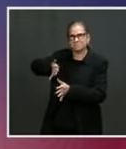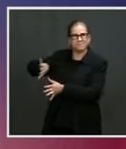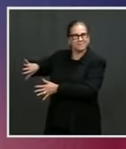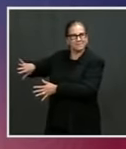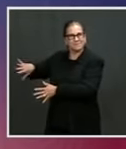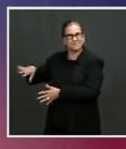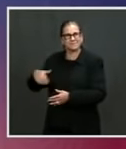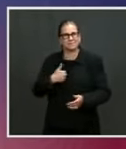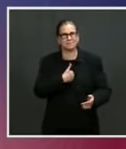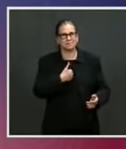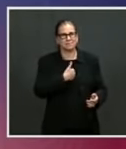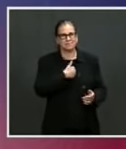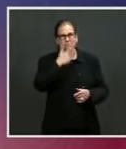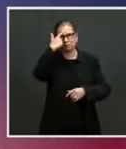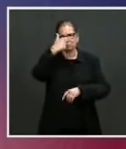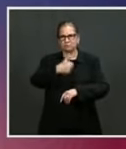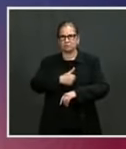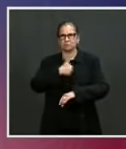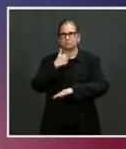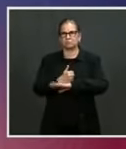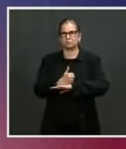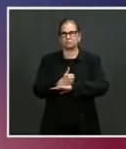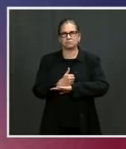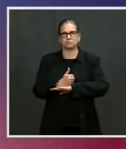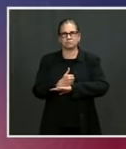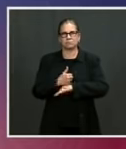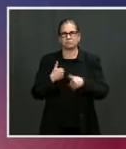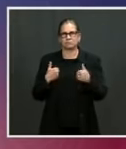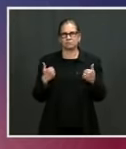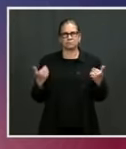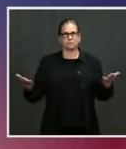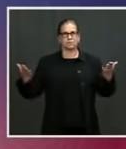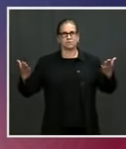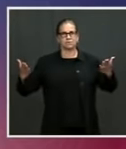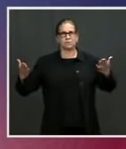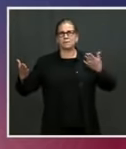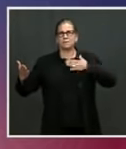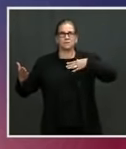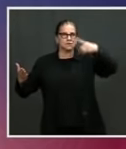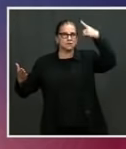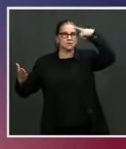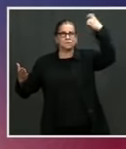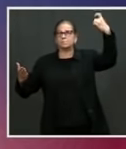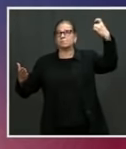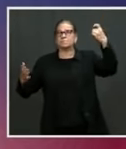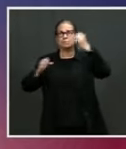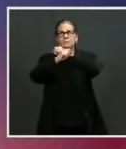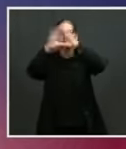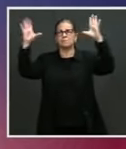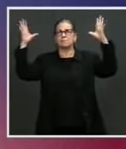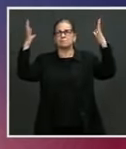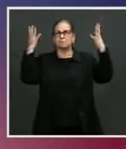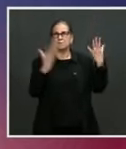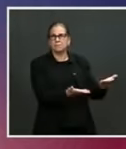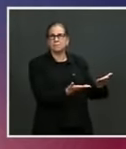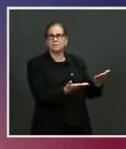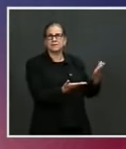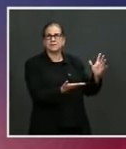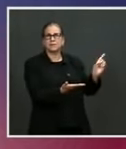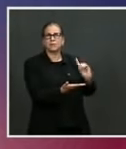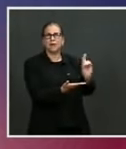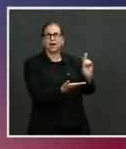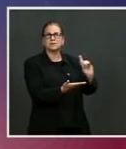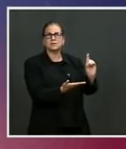self-seeking of the dictator, between dreams of democracy and appetites for autocracy, which we're seeing around the